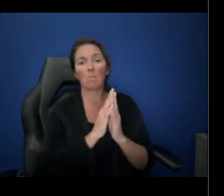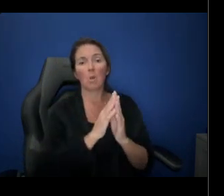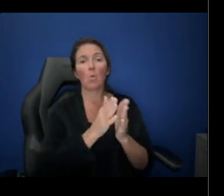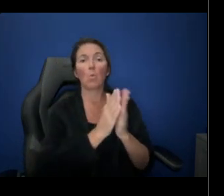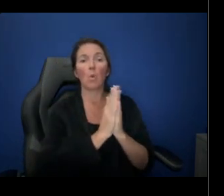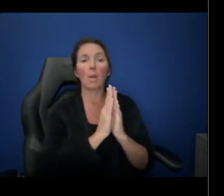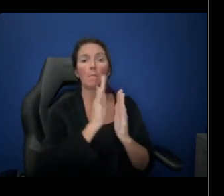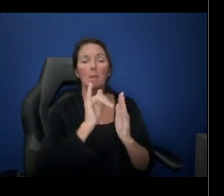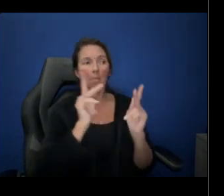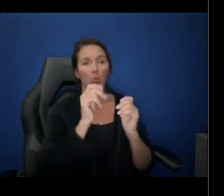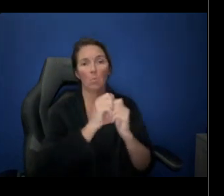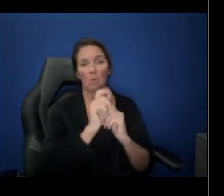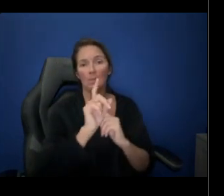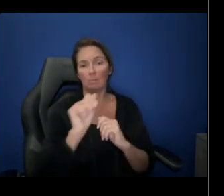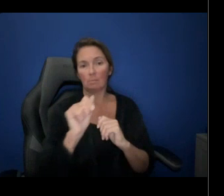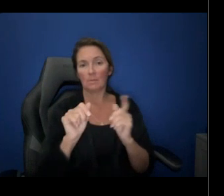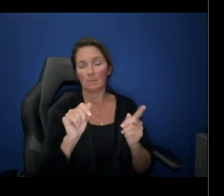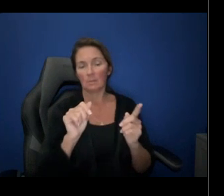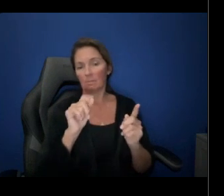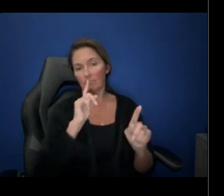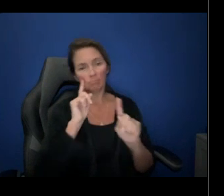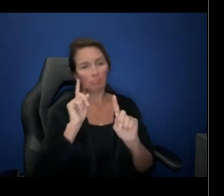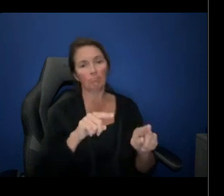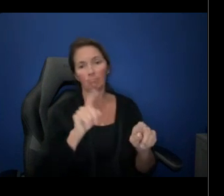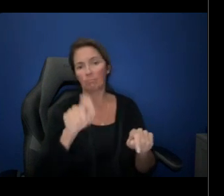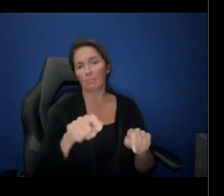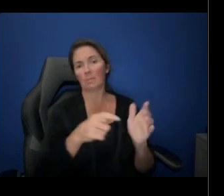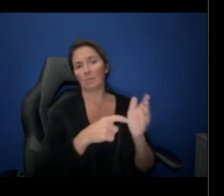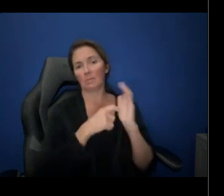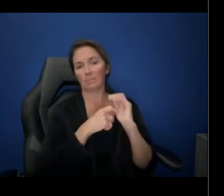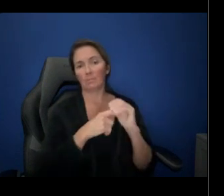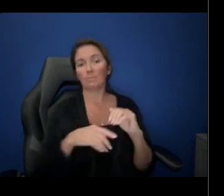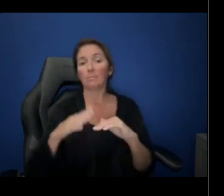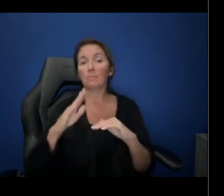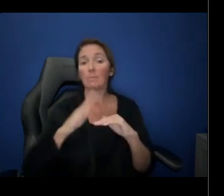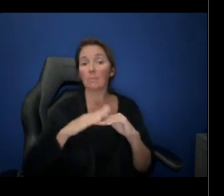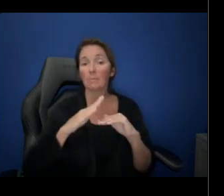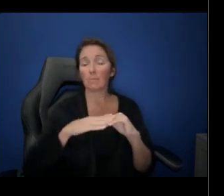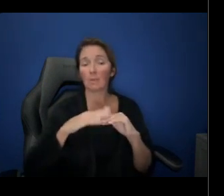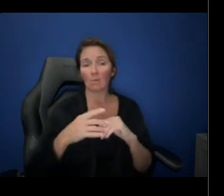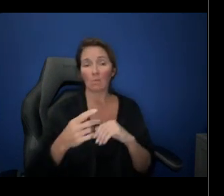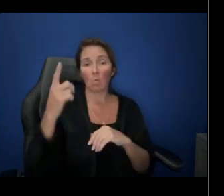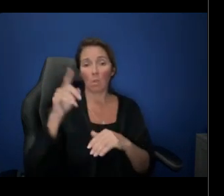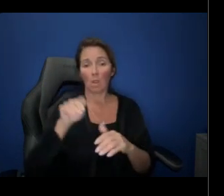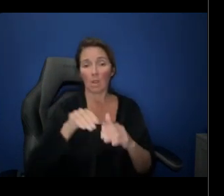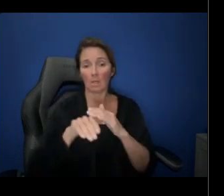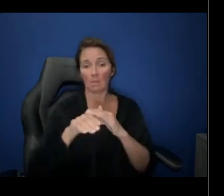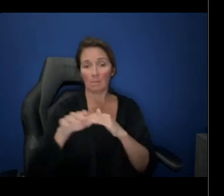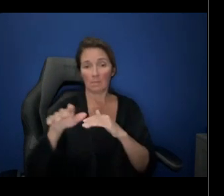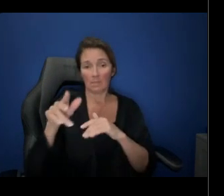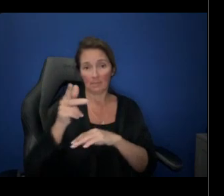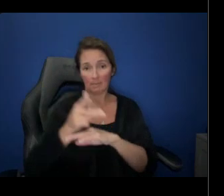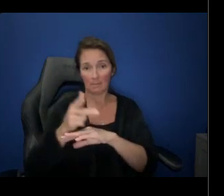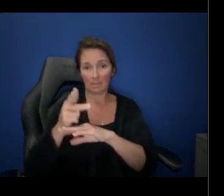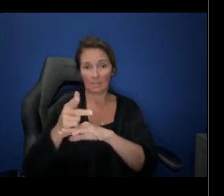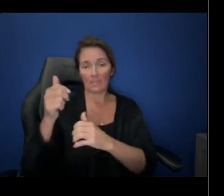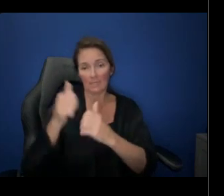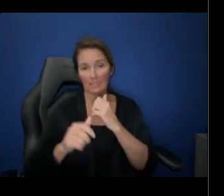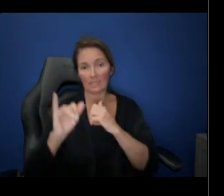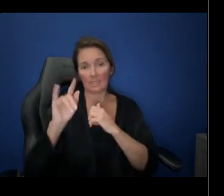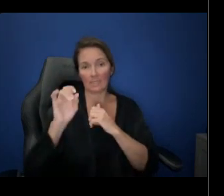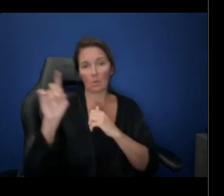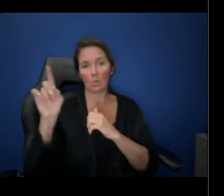with disabilities are mandated. A minimum of 1 accessible space at each site facility